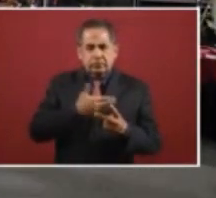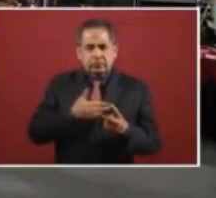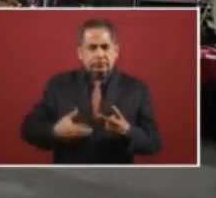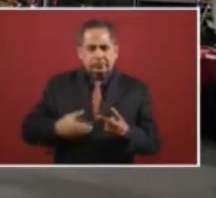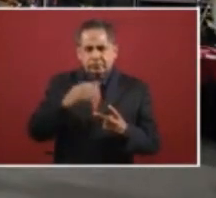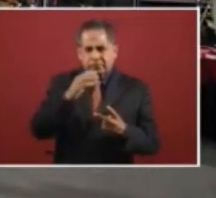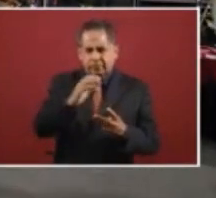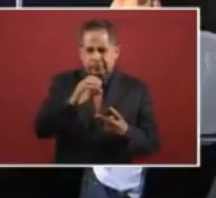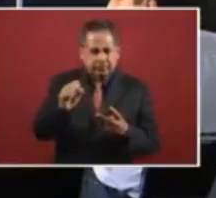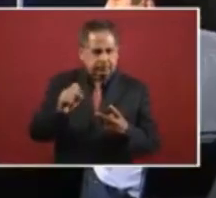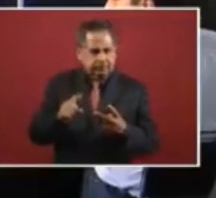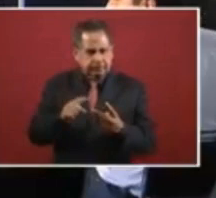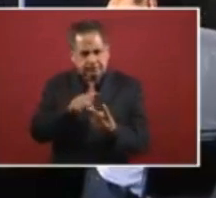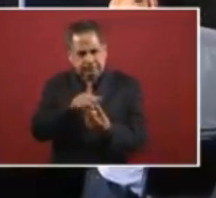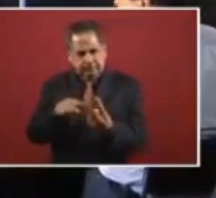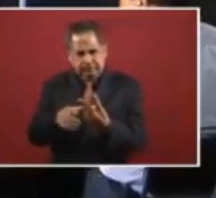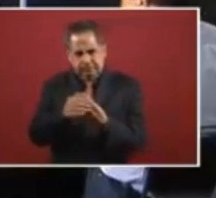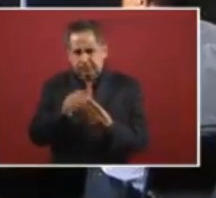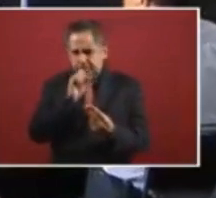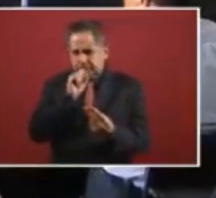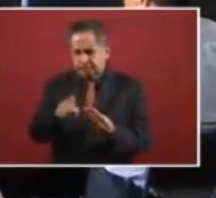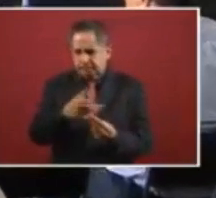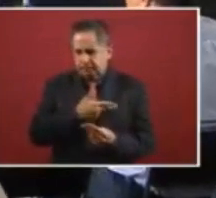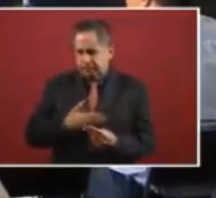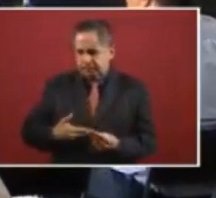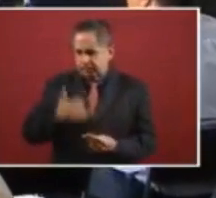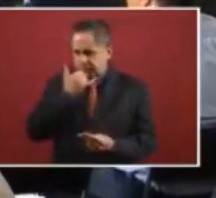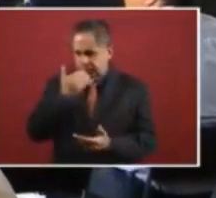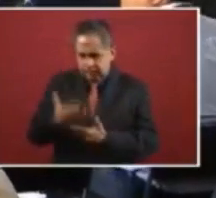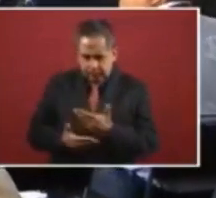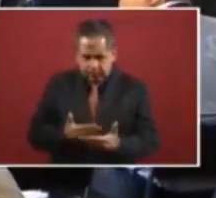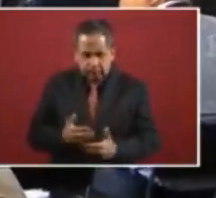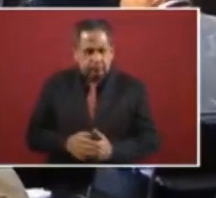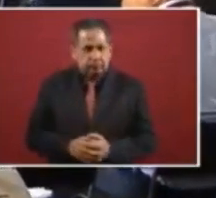And I want to ask the same question, President.